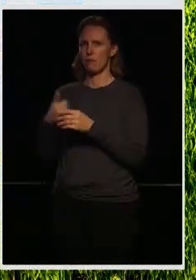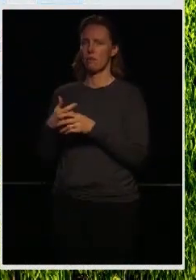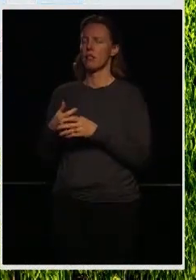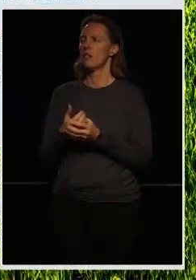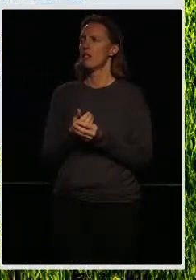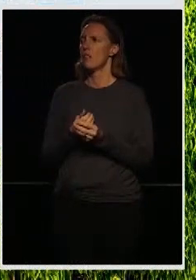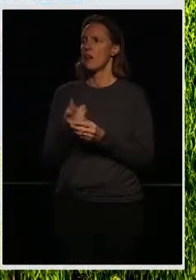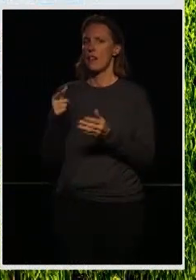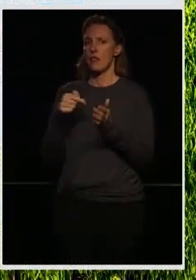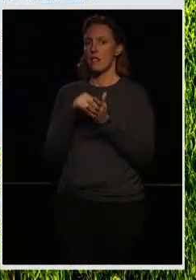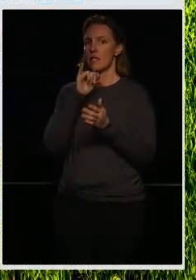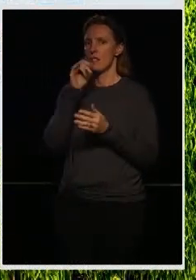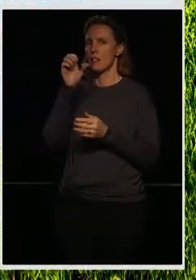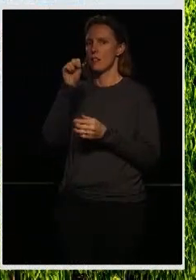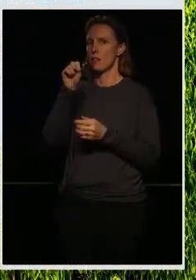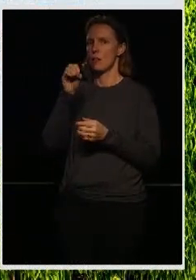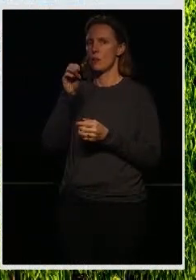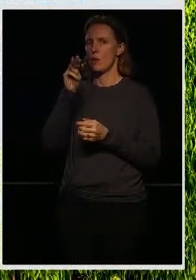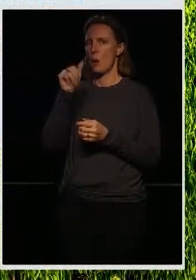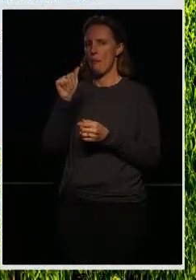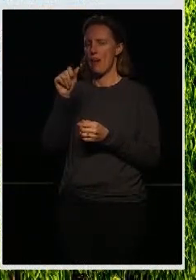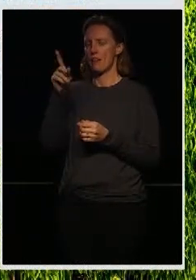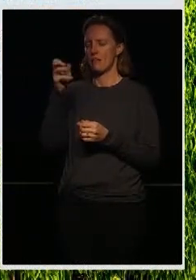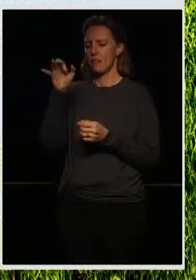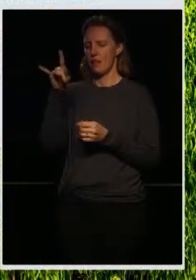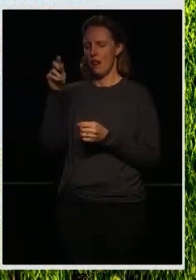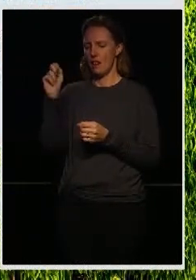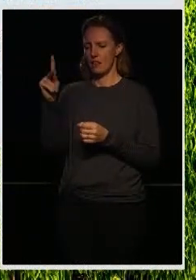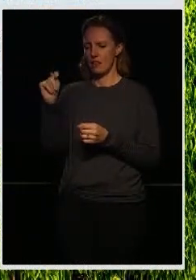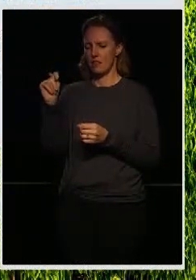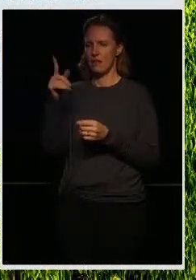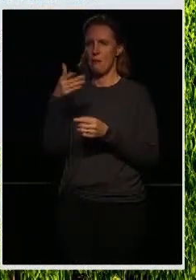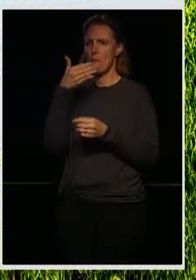This is SomaDetect. This is better data for farmers,